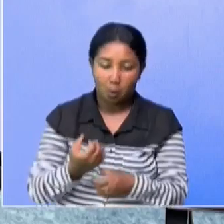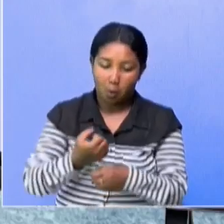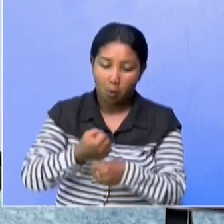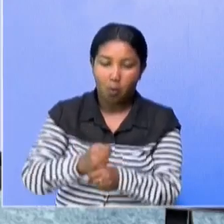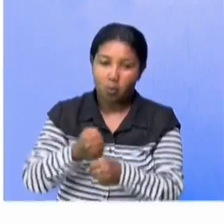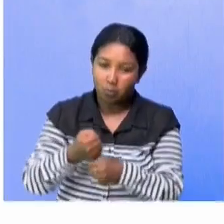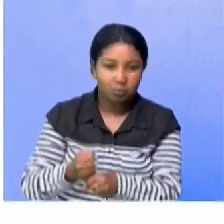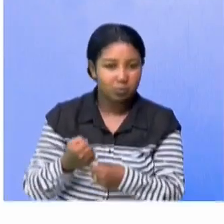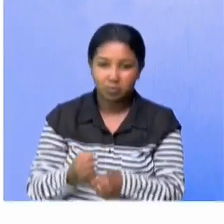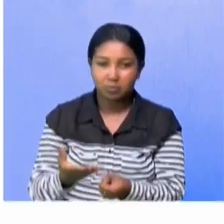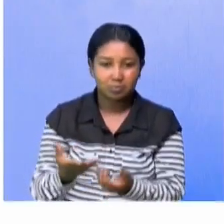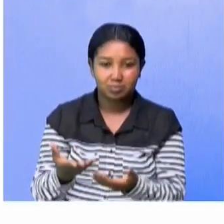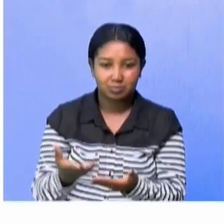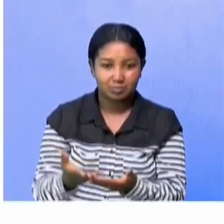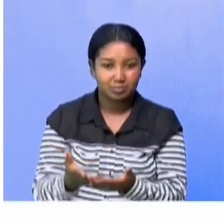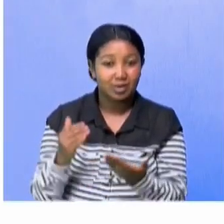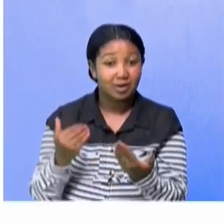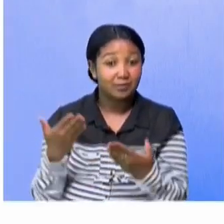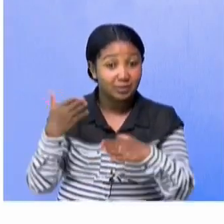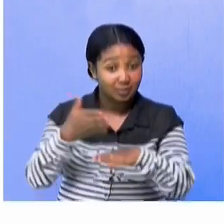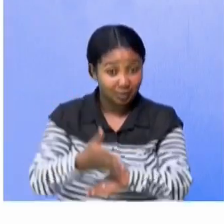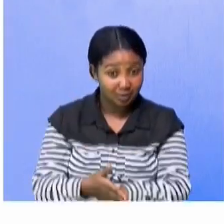After that,